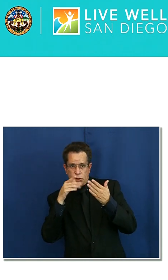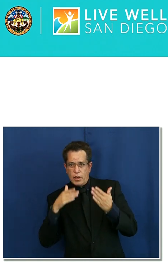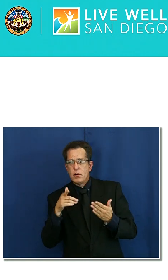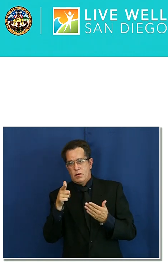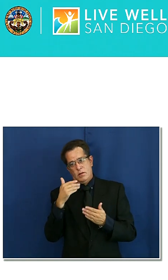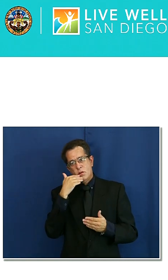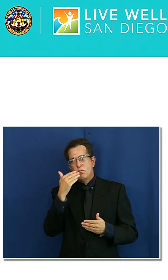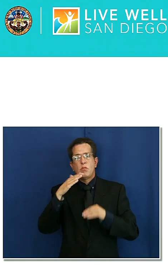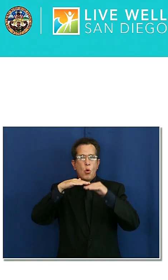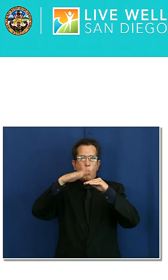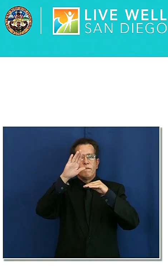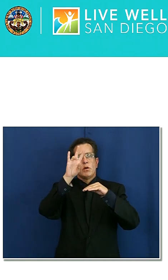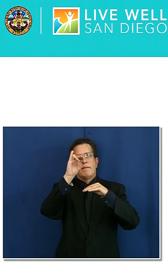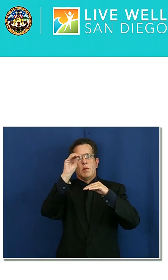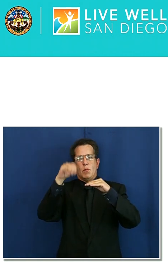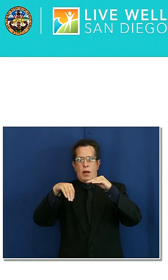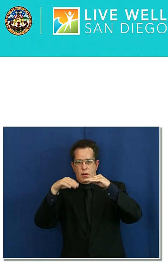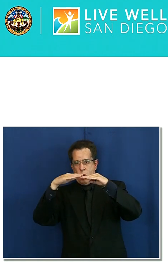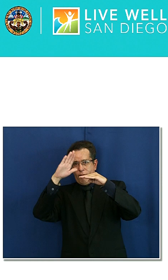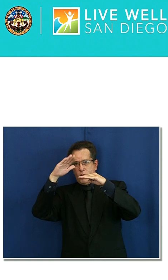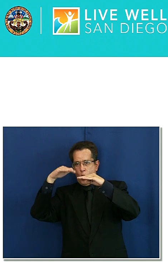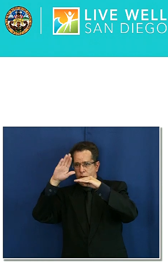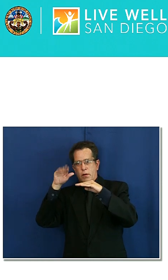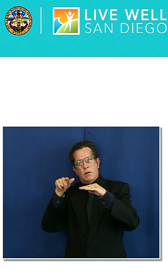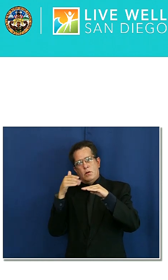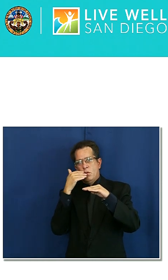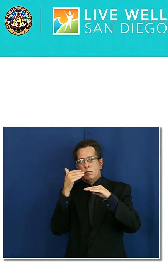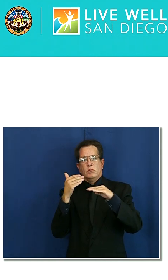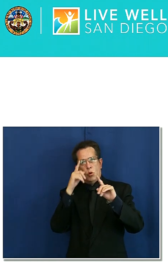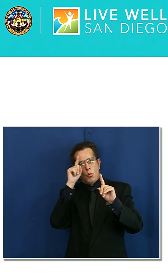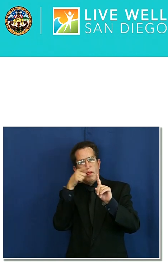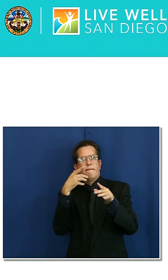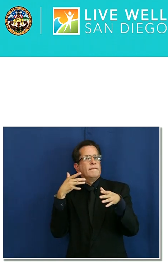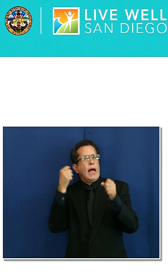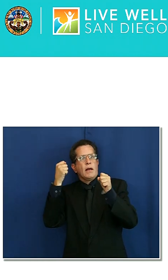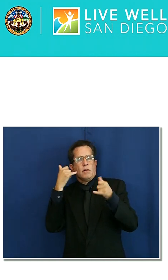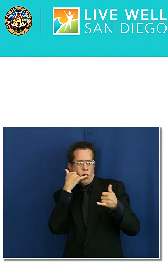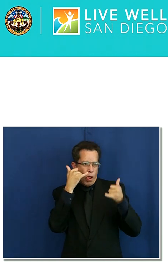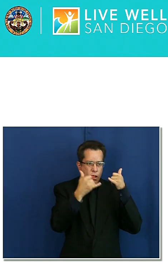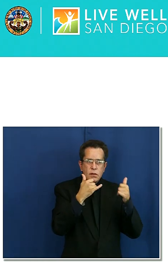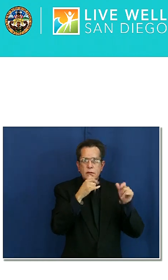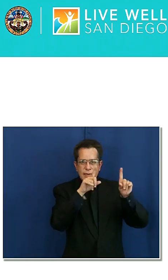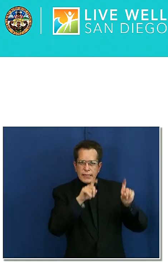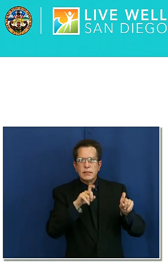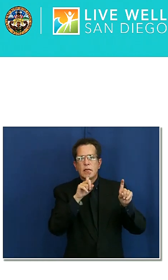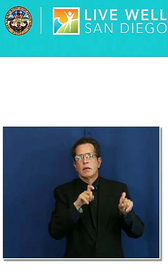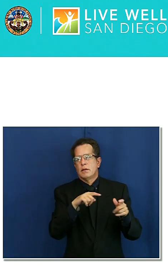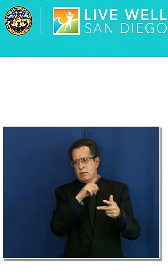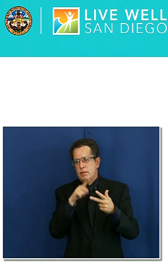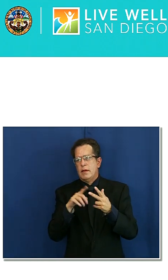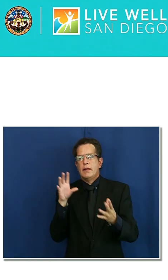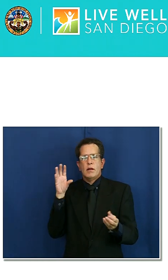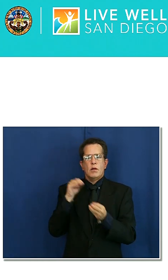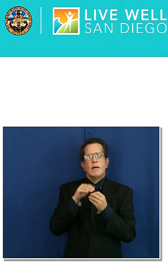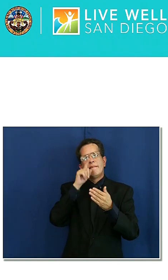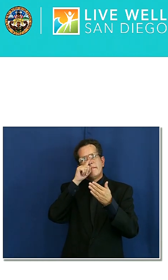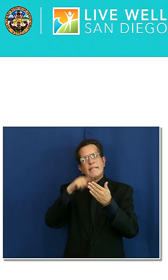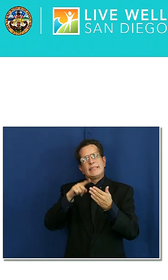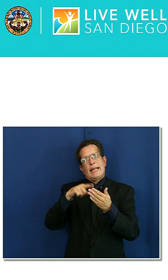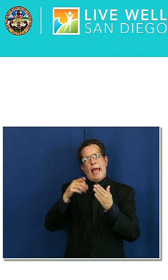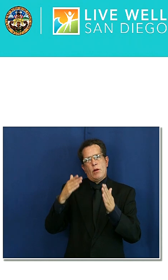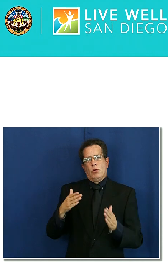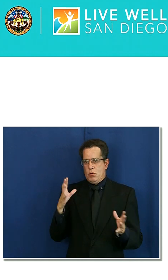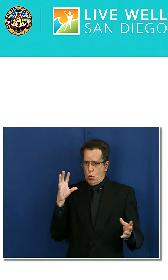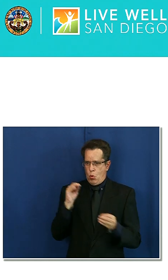metric of over 70%, but both are in excess of our stated goal, which is over 90%. Total case investigations performed there, you see at the